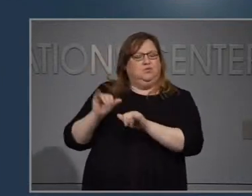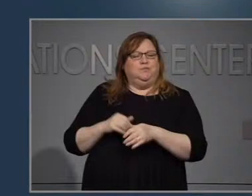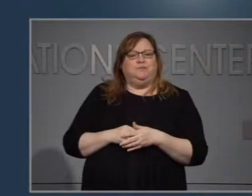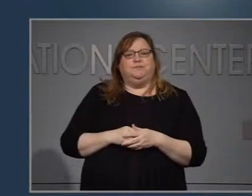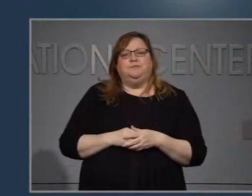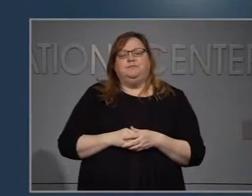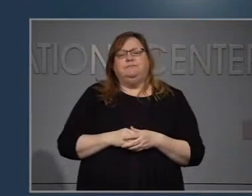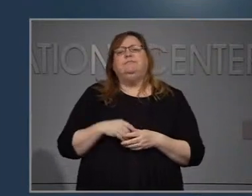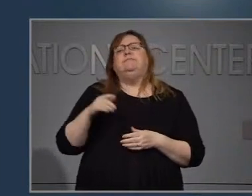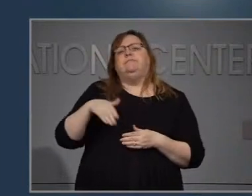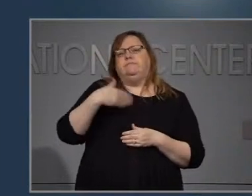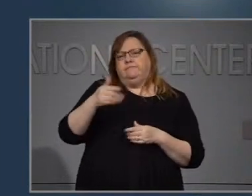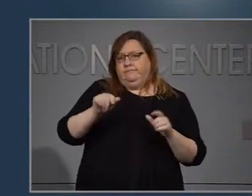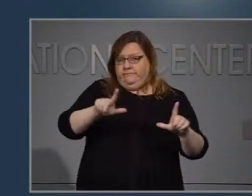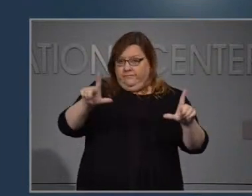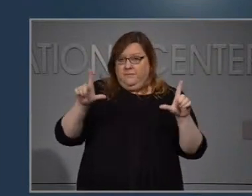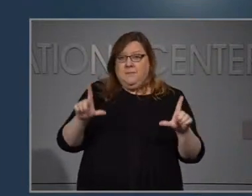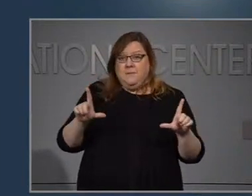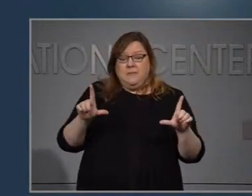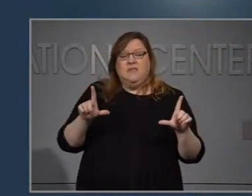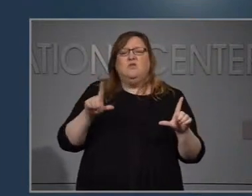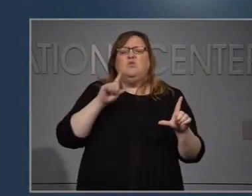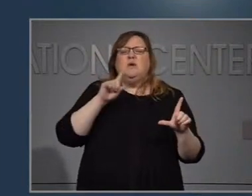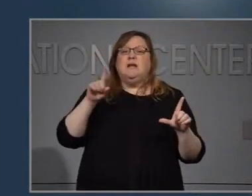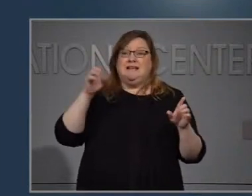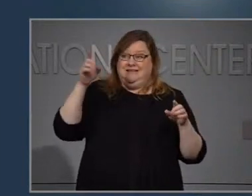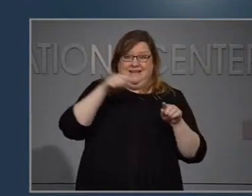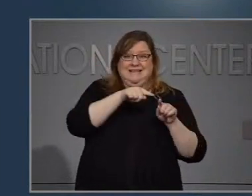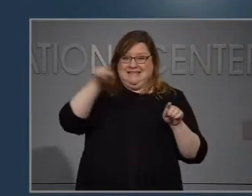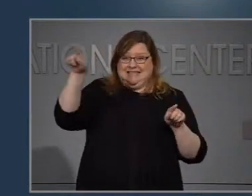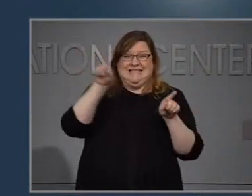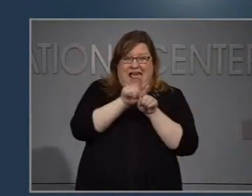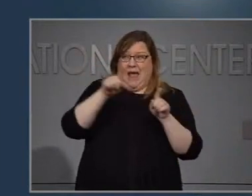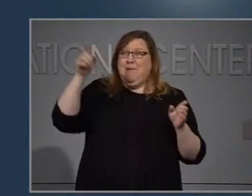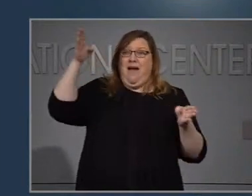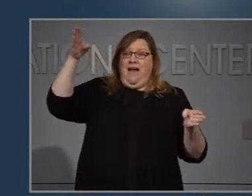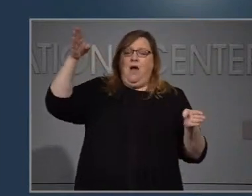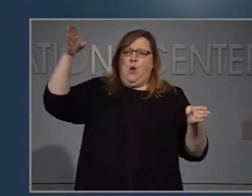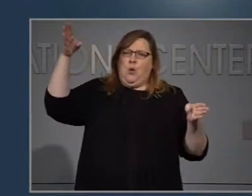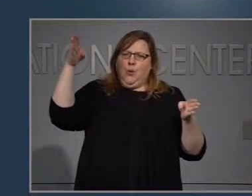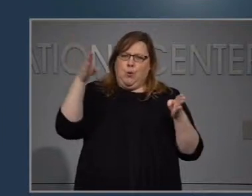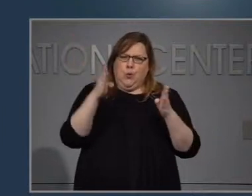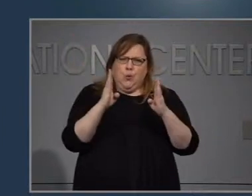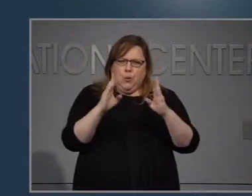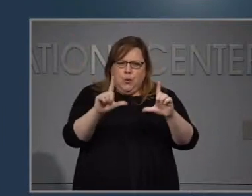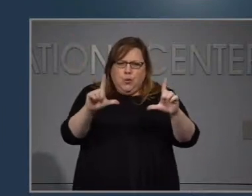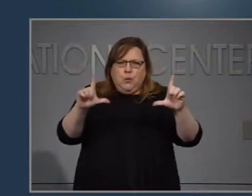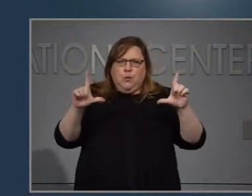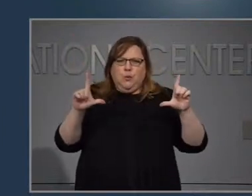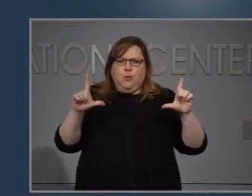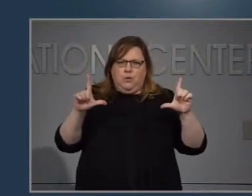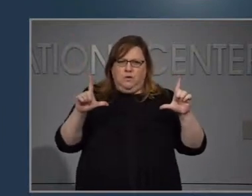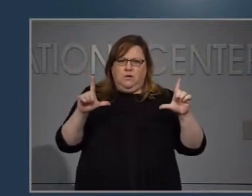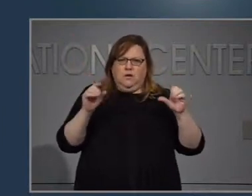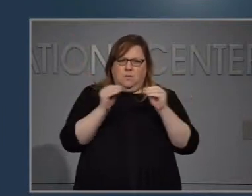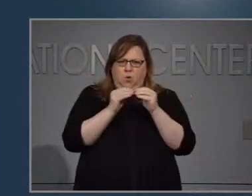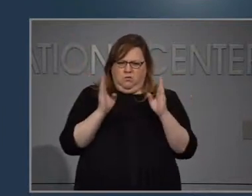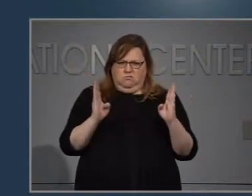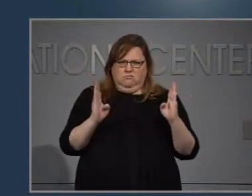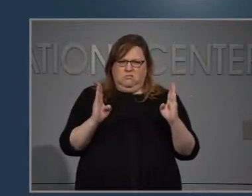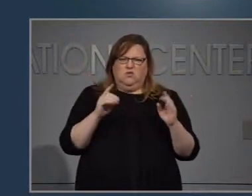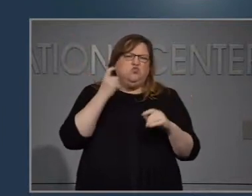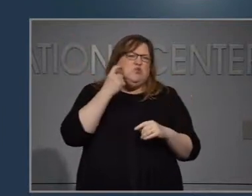exact same data of lab-confirmed cases that we just saw, but now we're zooming in again for a closer look at the more